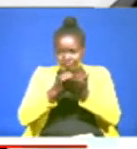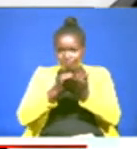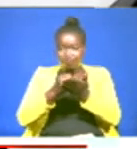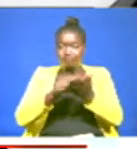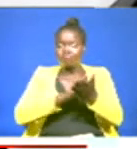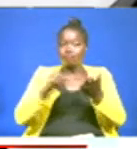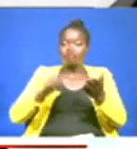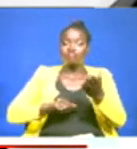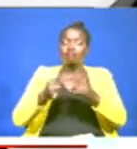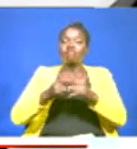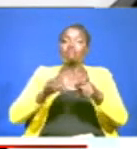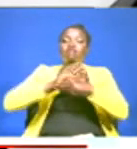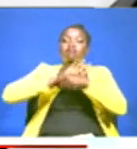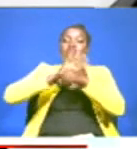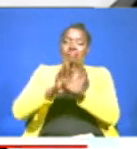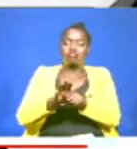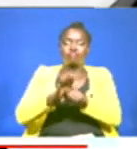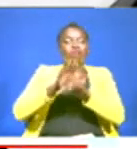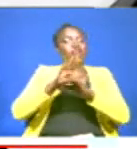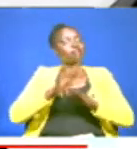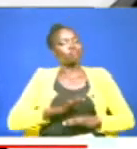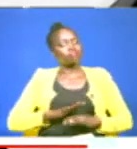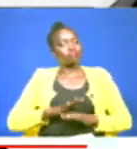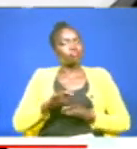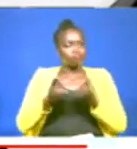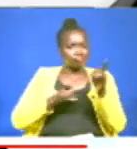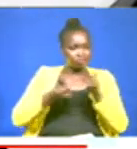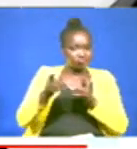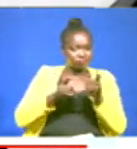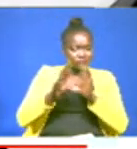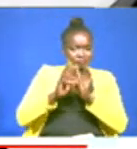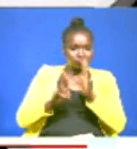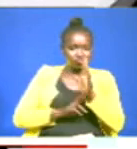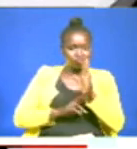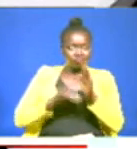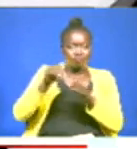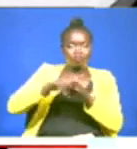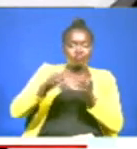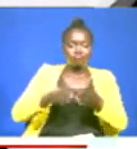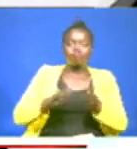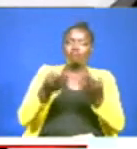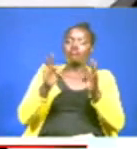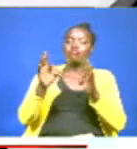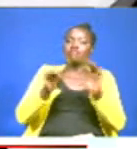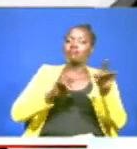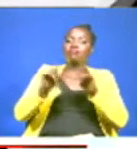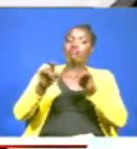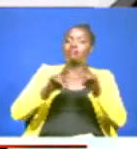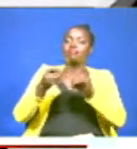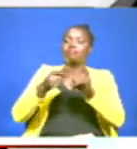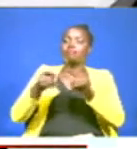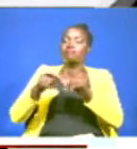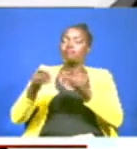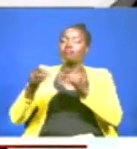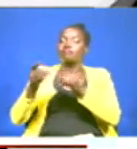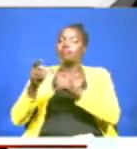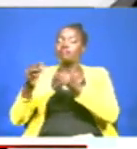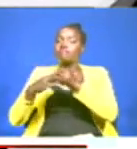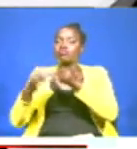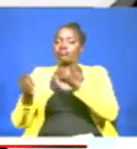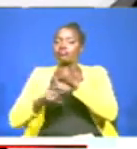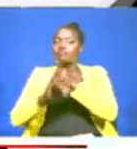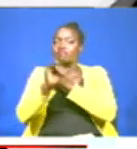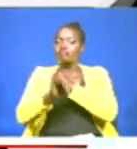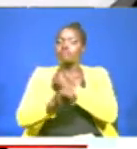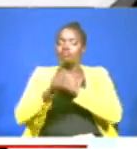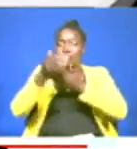follows China's move to relax containment measures, including allowing free movement from the 8th of January 2023. Morocco